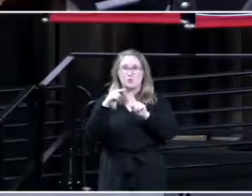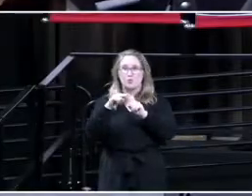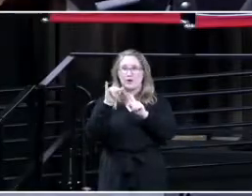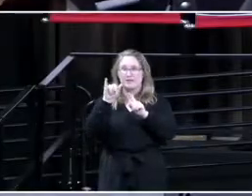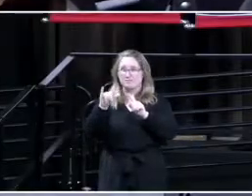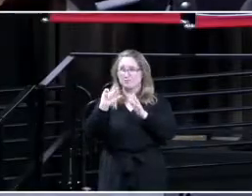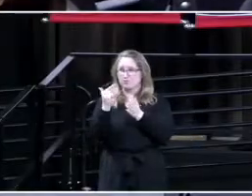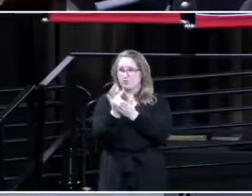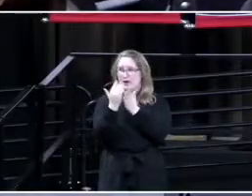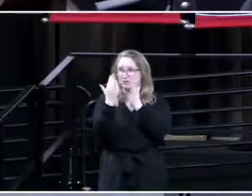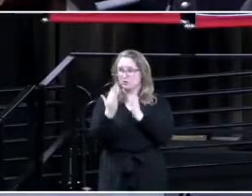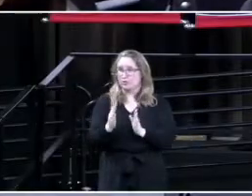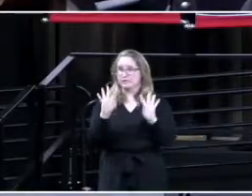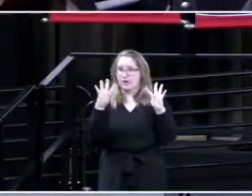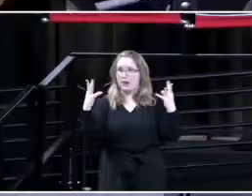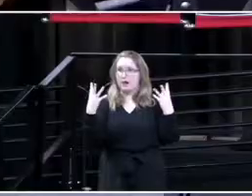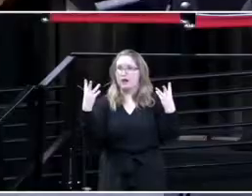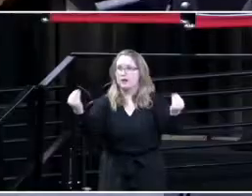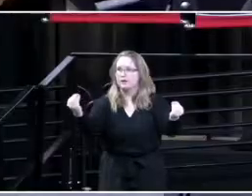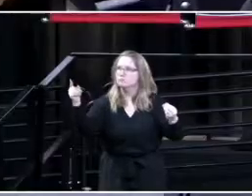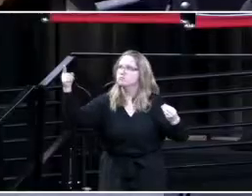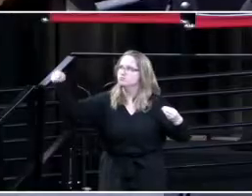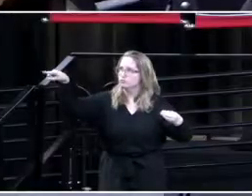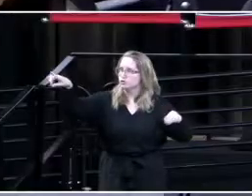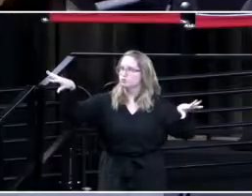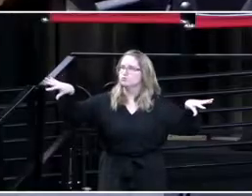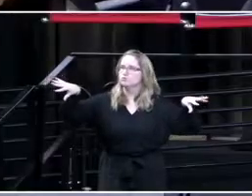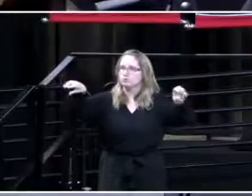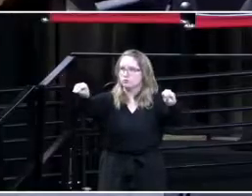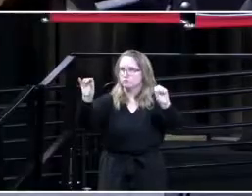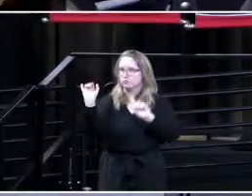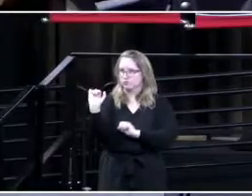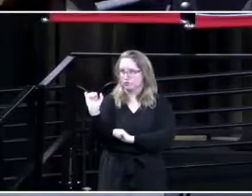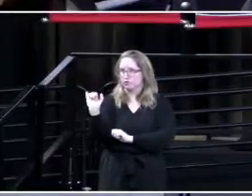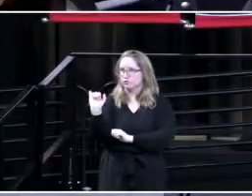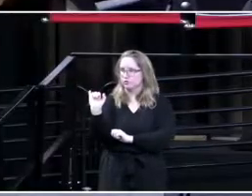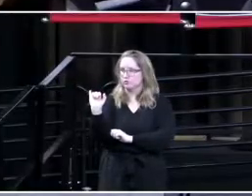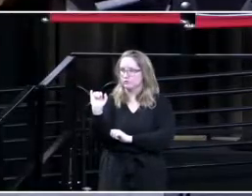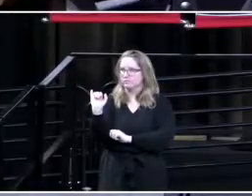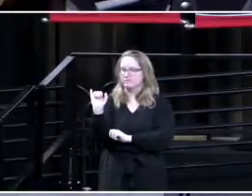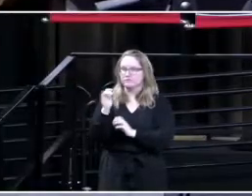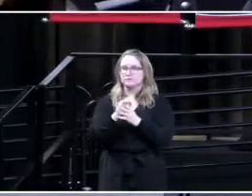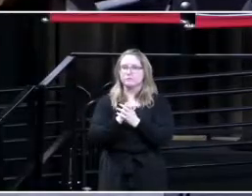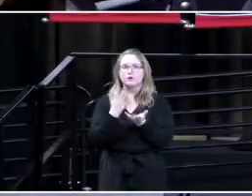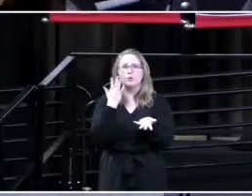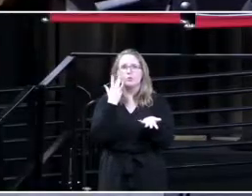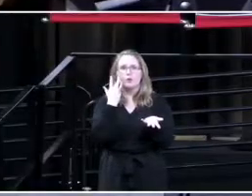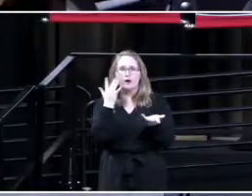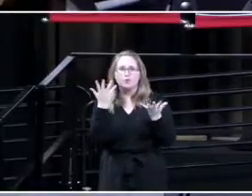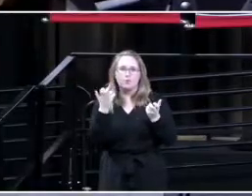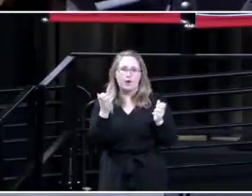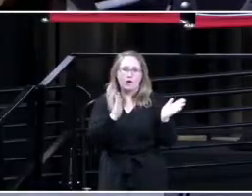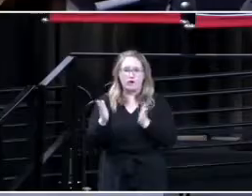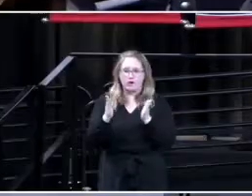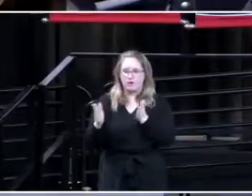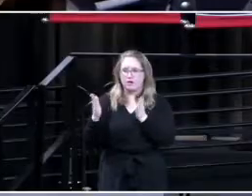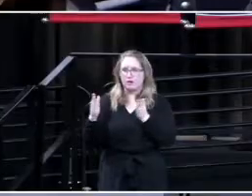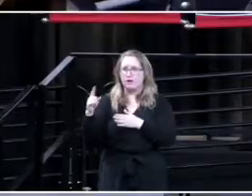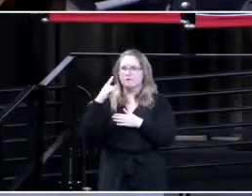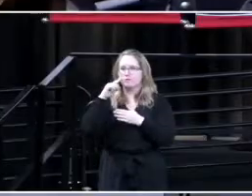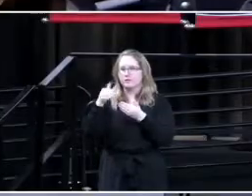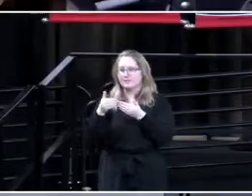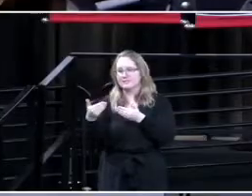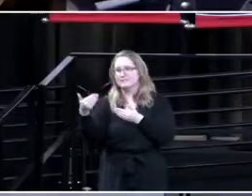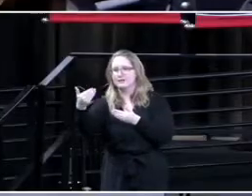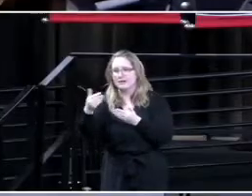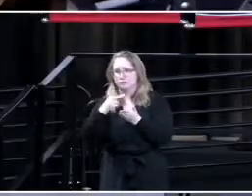of graduates concludes, you too exit the complex through the nearest exit so that we may begin preparing this